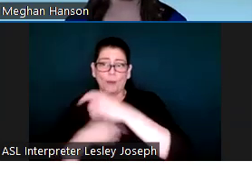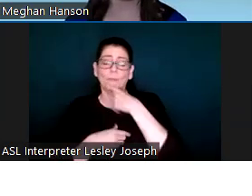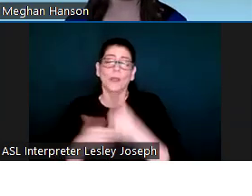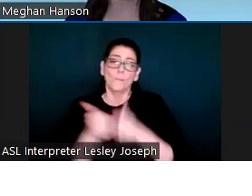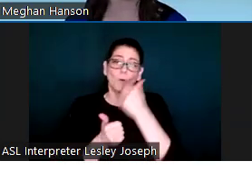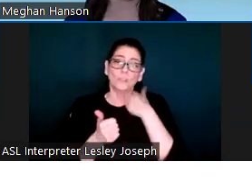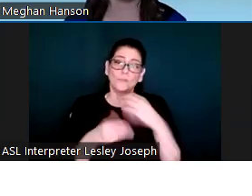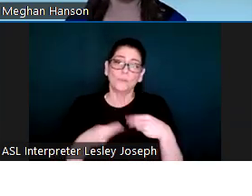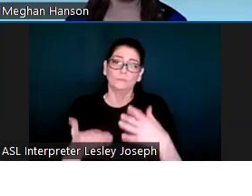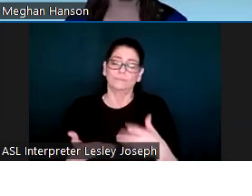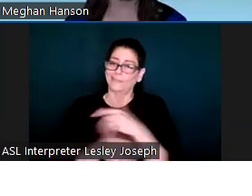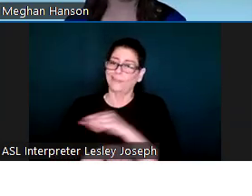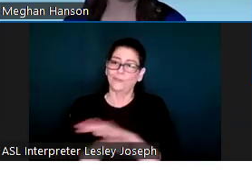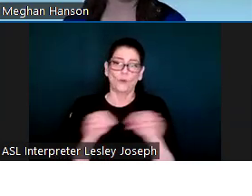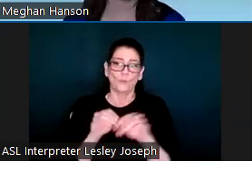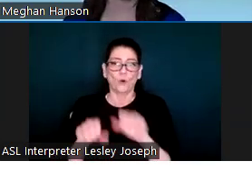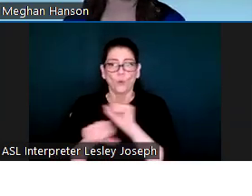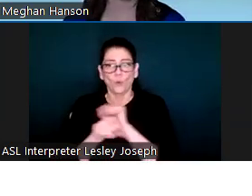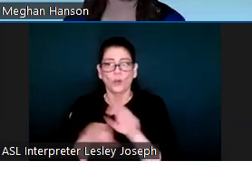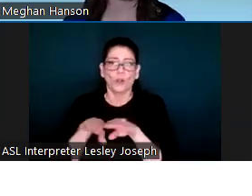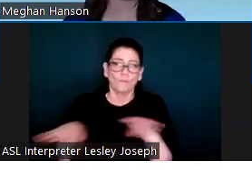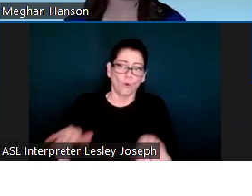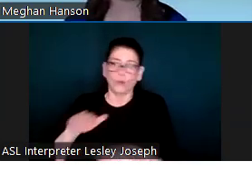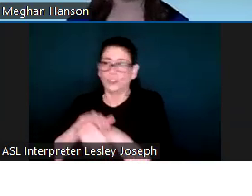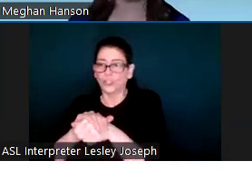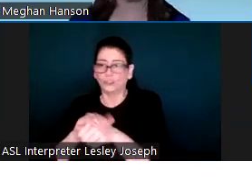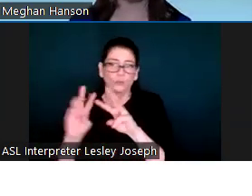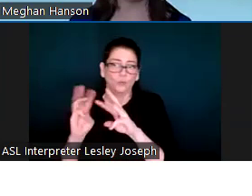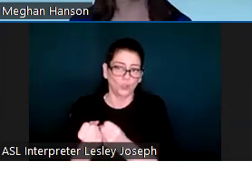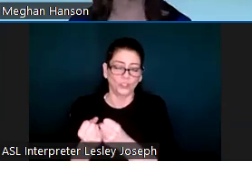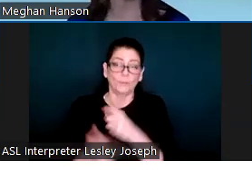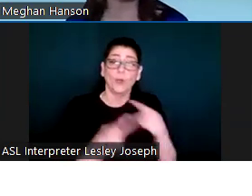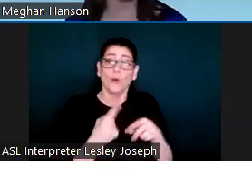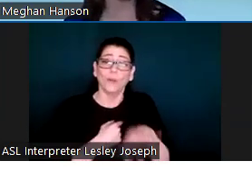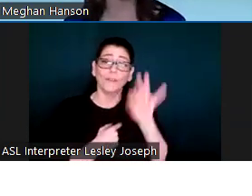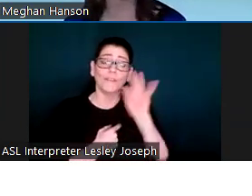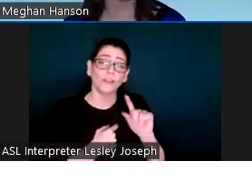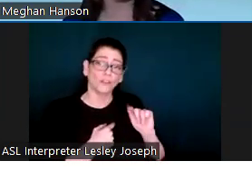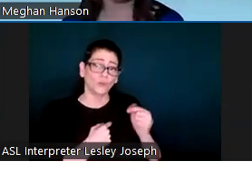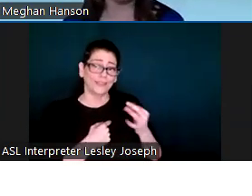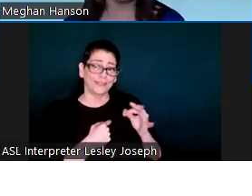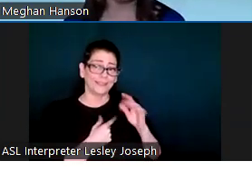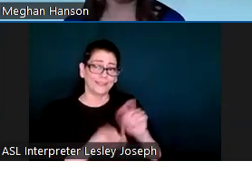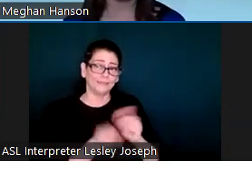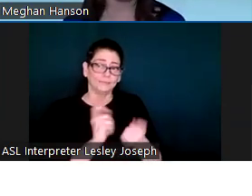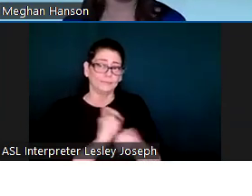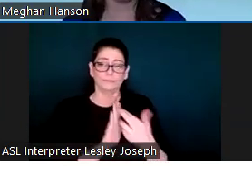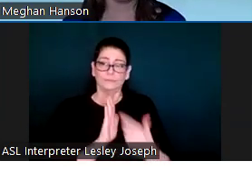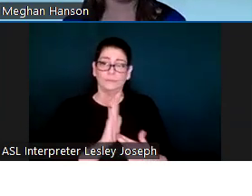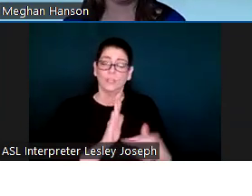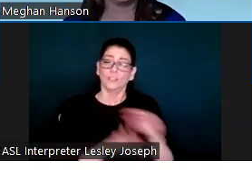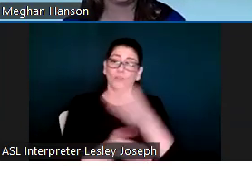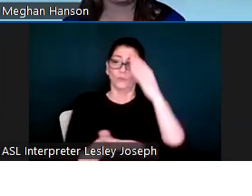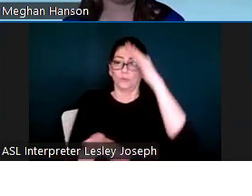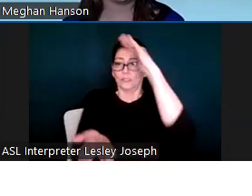type of work floor or sheltered workshop. When they found out in 2019, we rewrote our rule to phase out our center-based